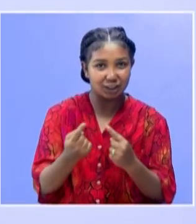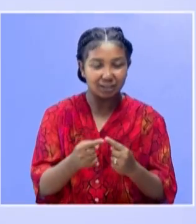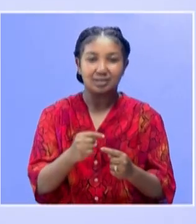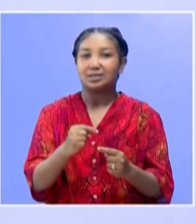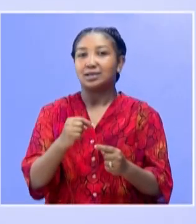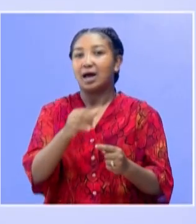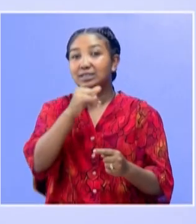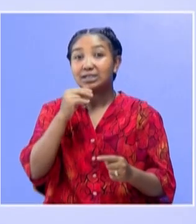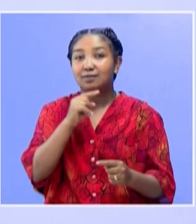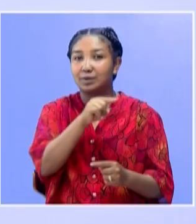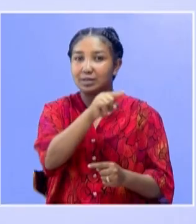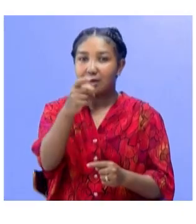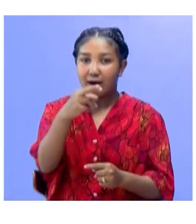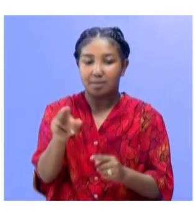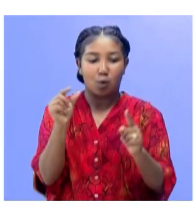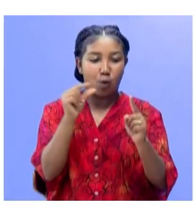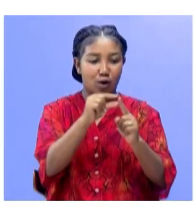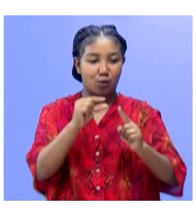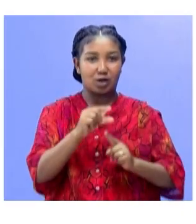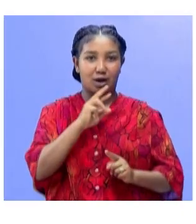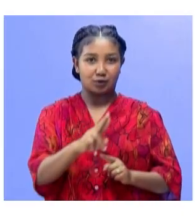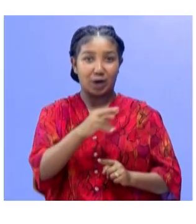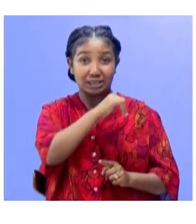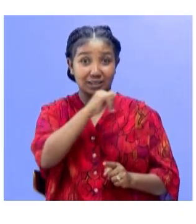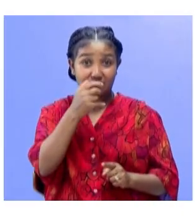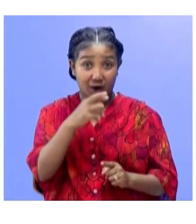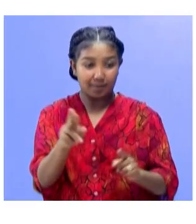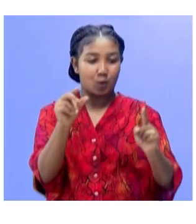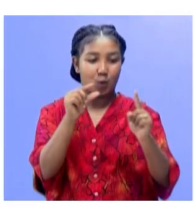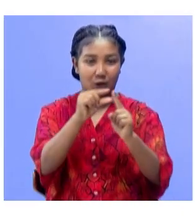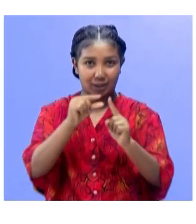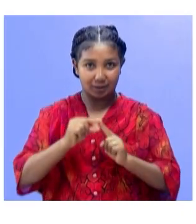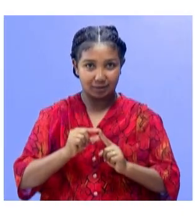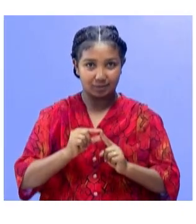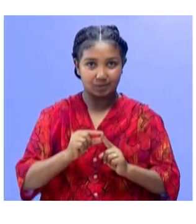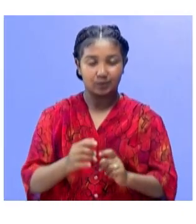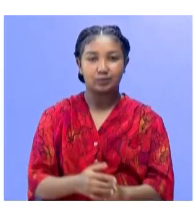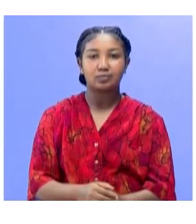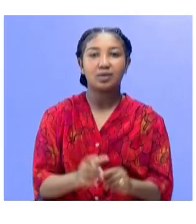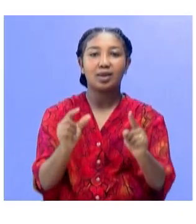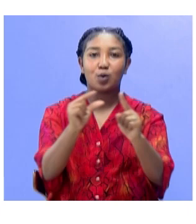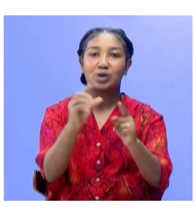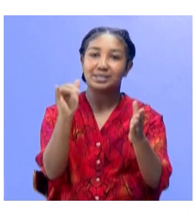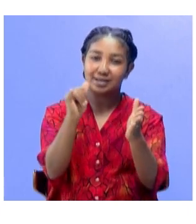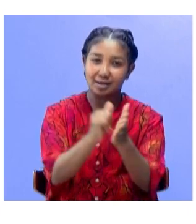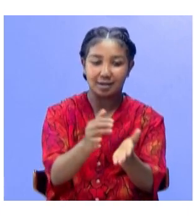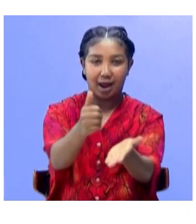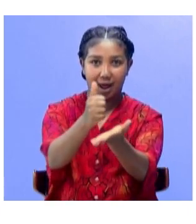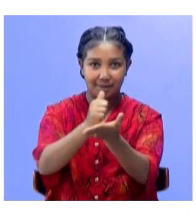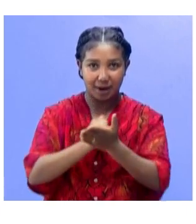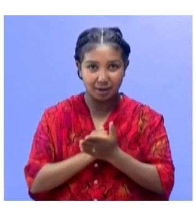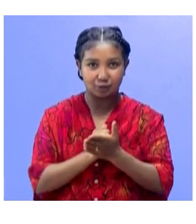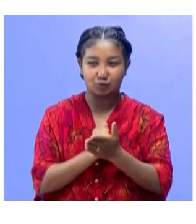adjectives, they are words. Very good. Adjectives are words. Words that can help us